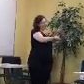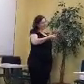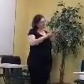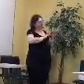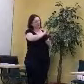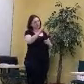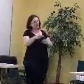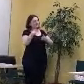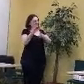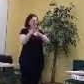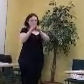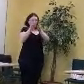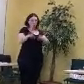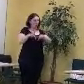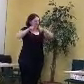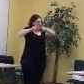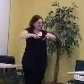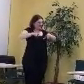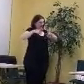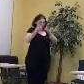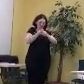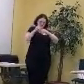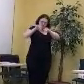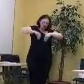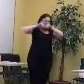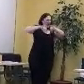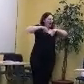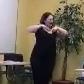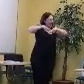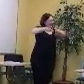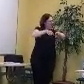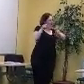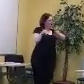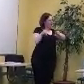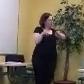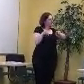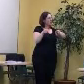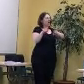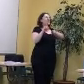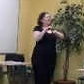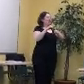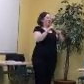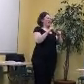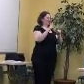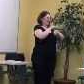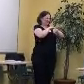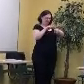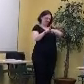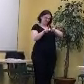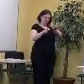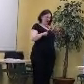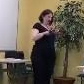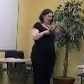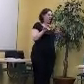and then you have the dog. But you have to monitor the dog throughout the time. And